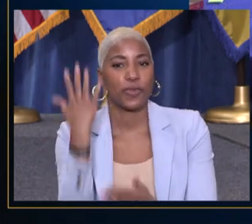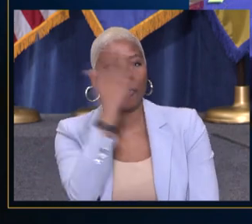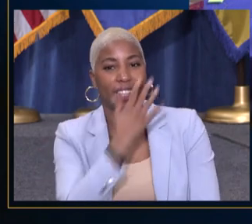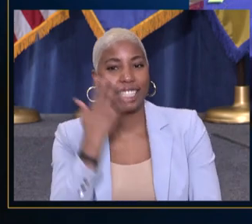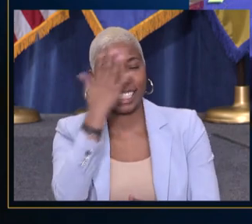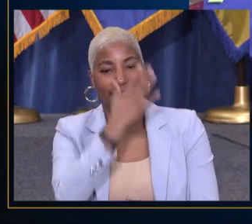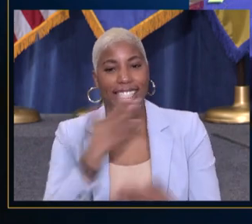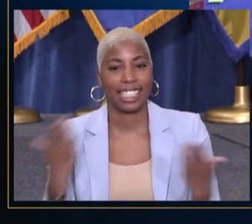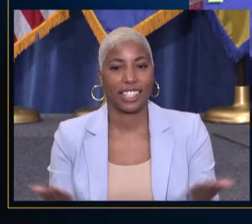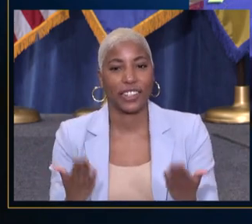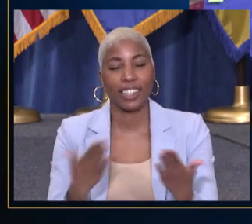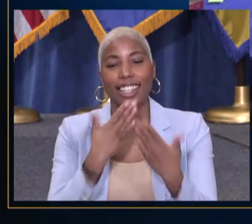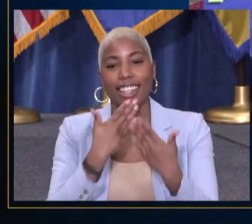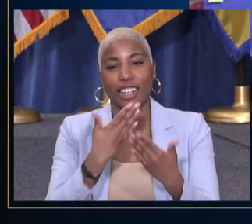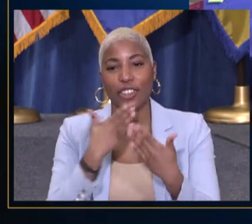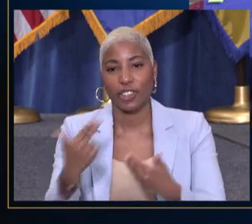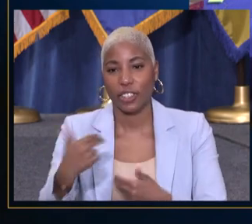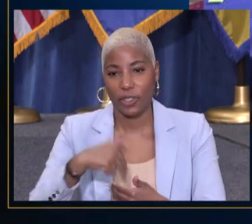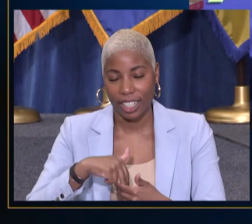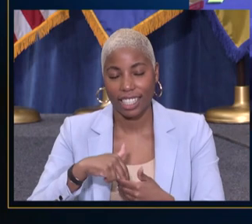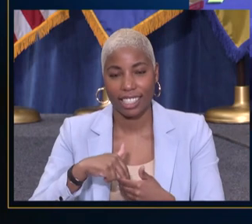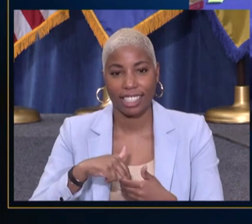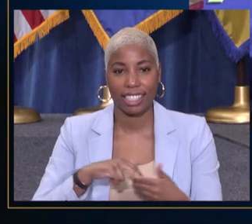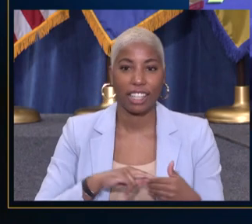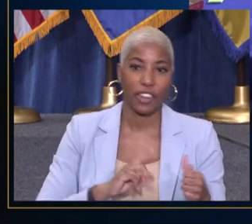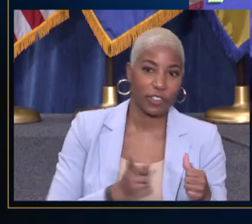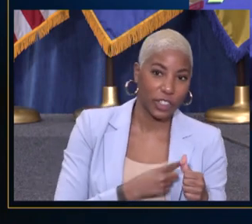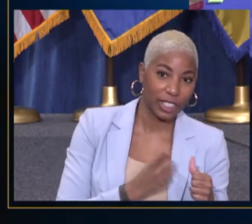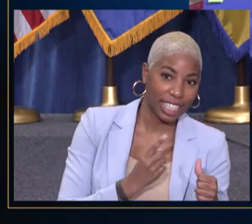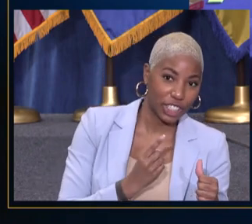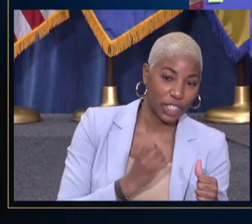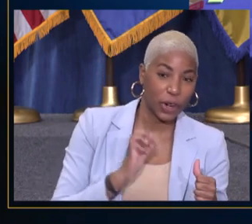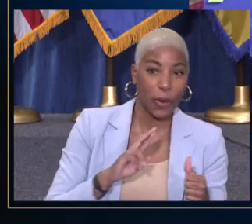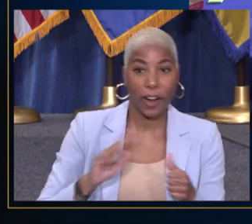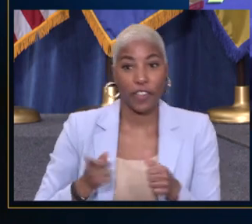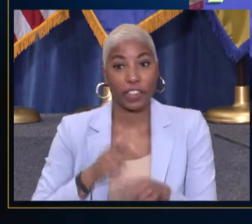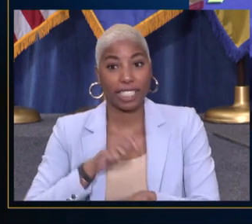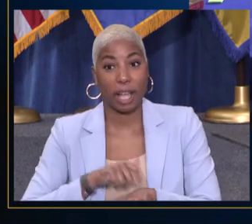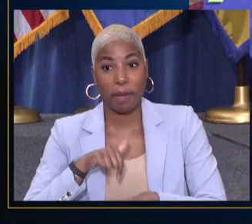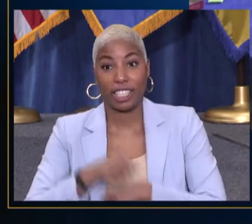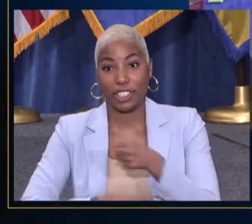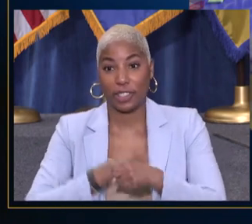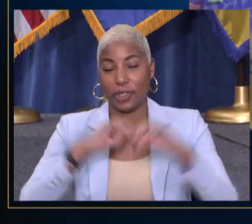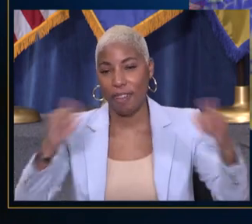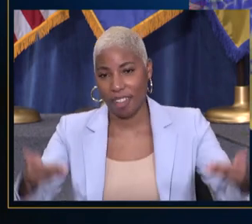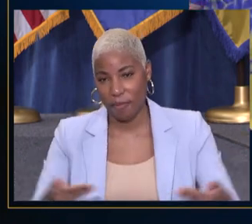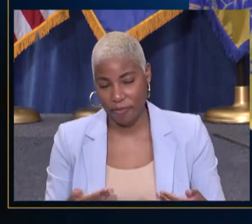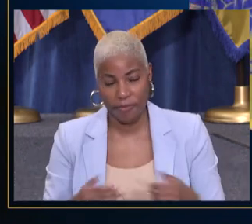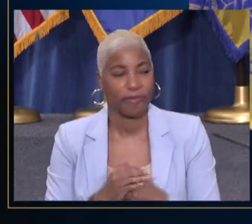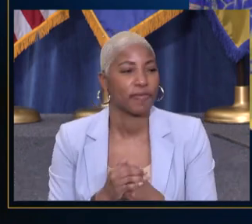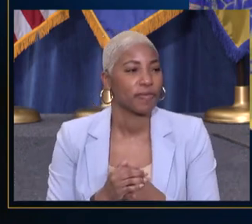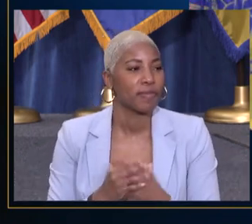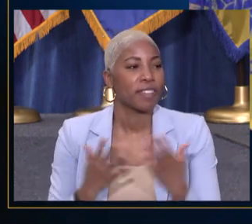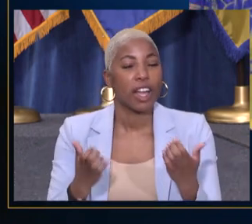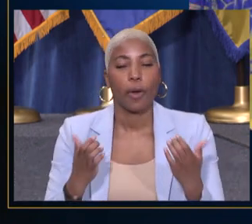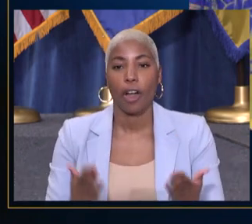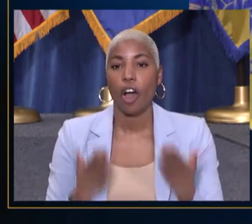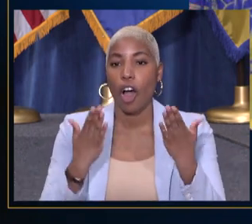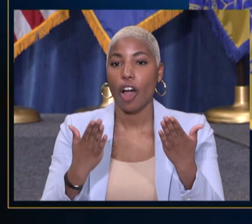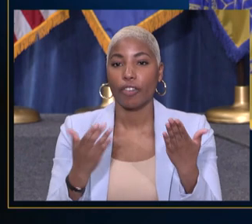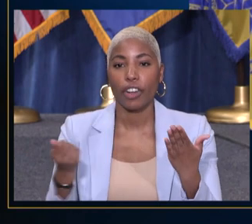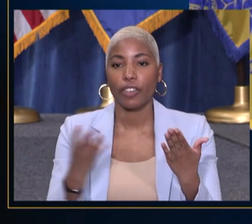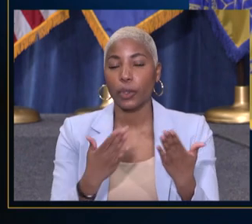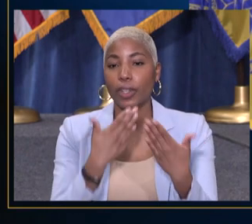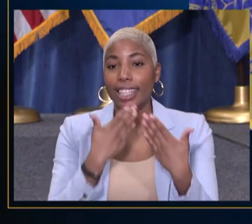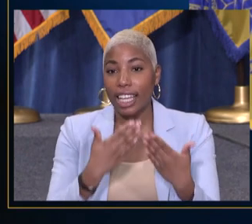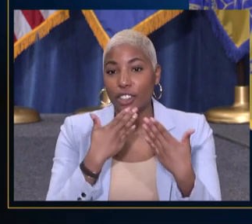so thank you for joining us originally, or welcome for the first time. I just want to offer a few thank